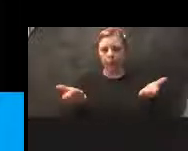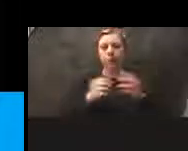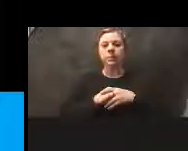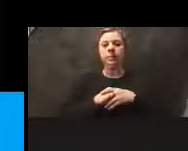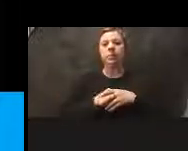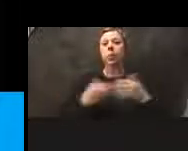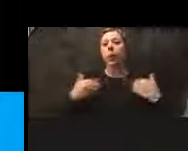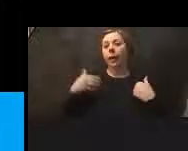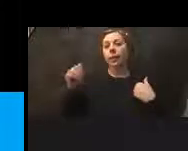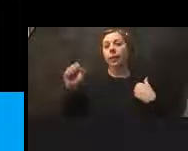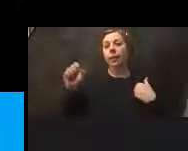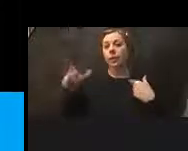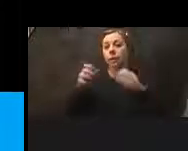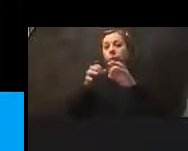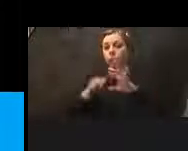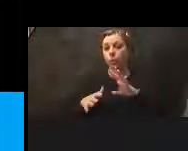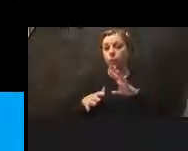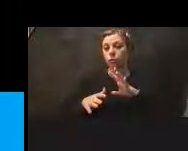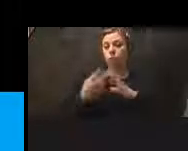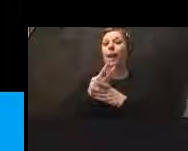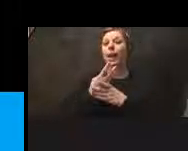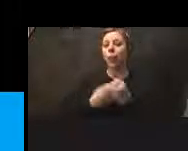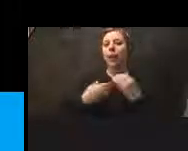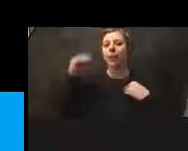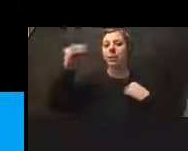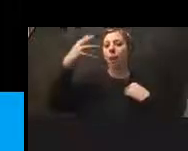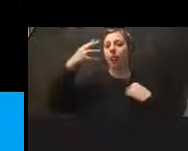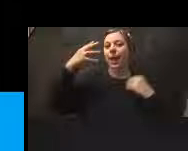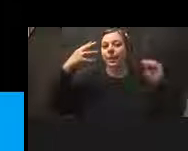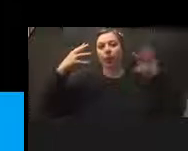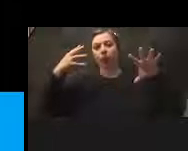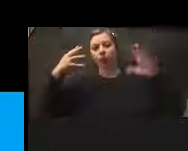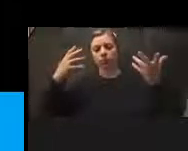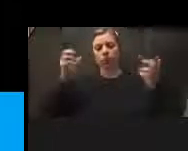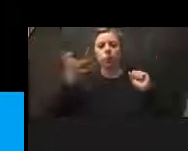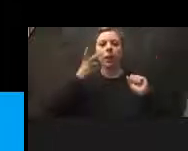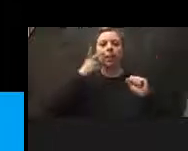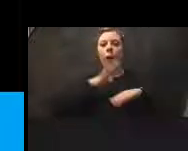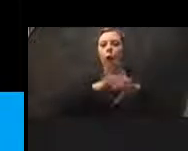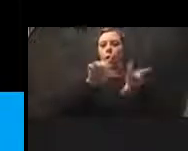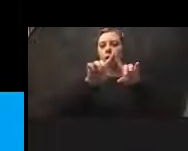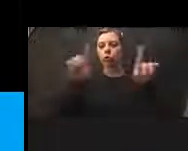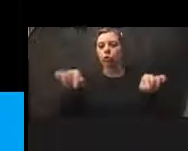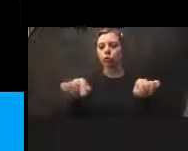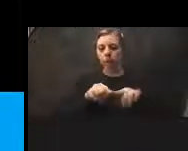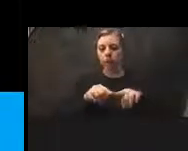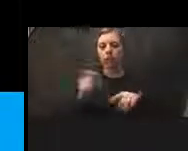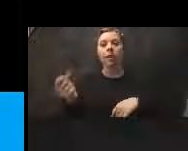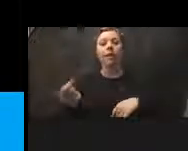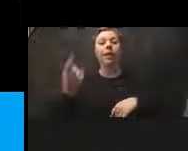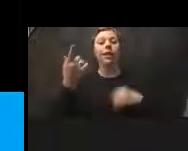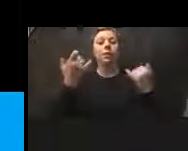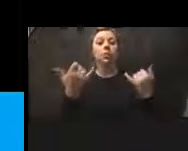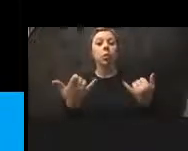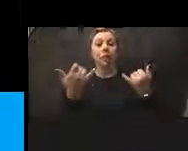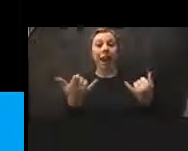ASL interpreters with us today, so they're both spotlighted. So you can see those folks on your screen. We'll be recording today's webinar, so